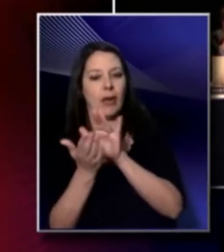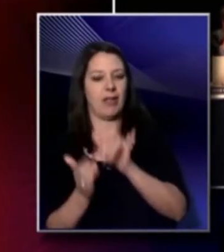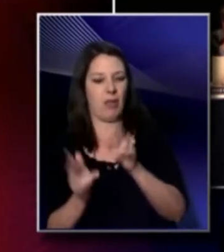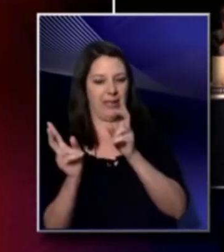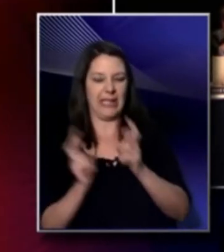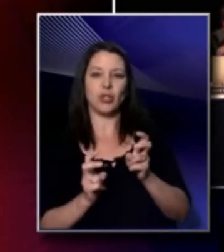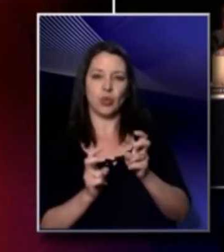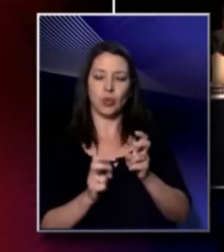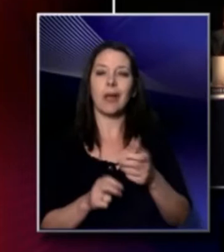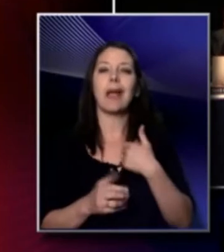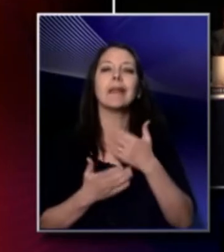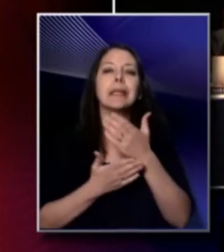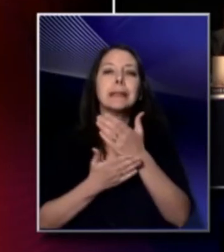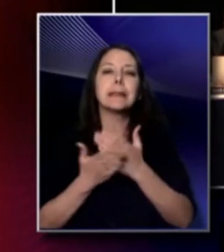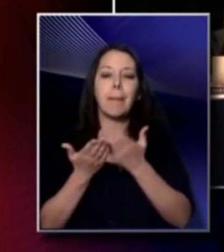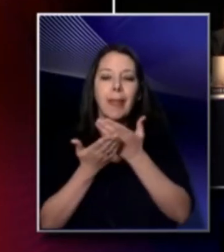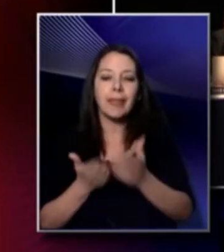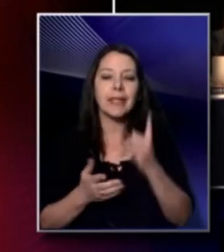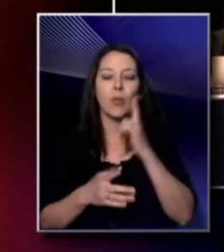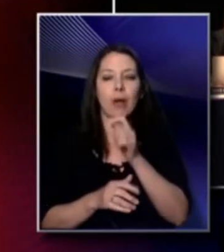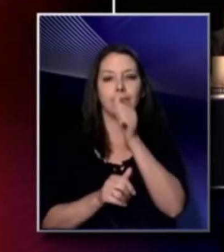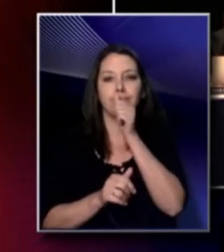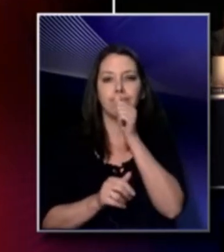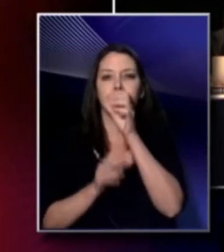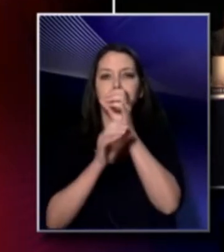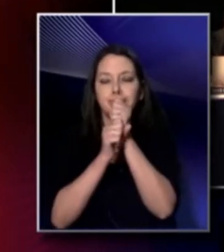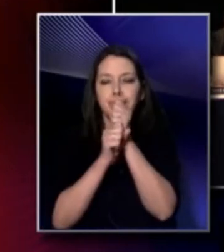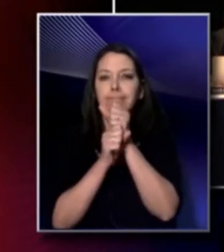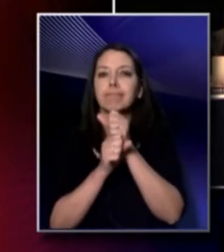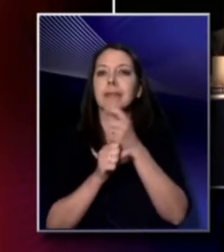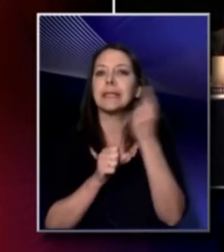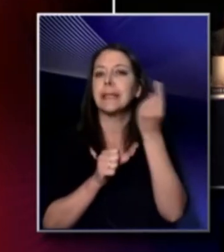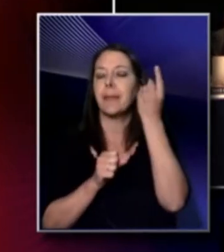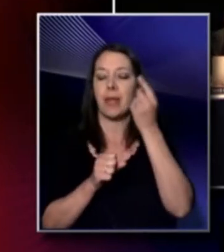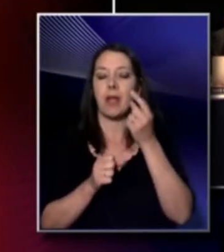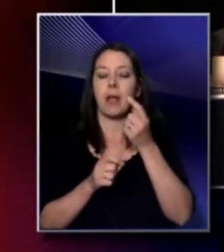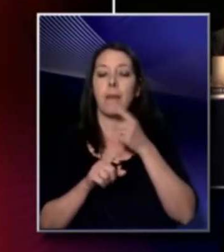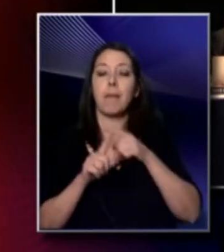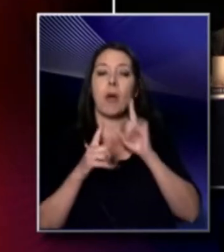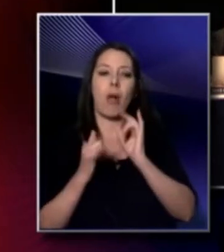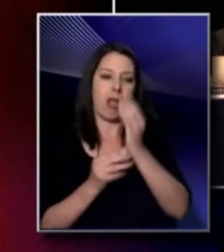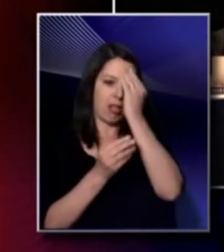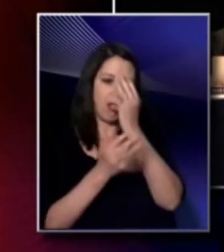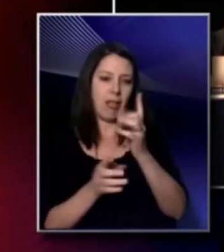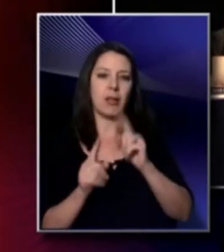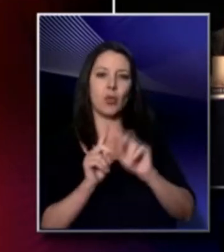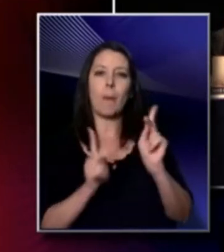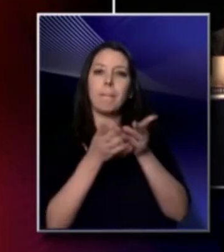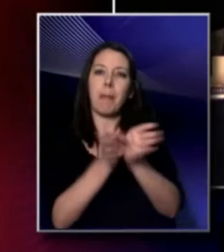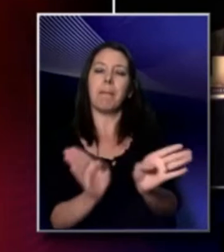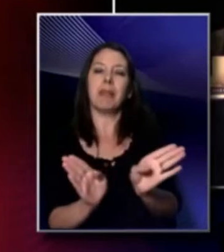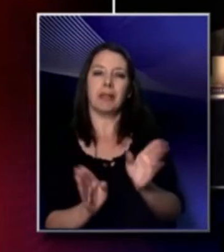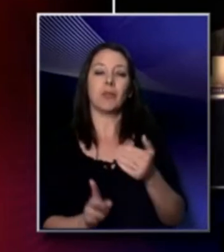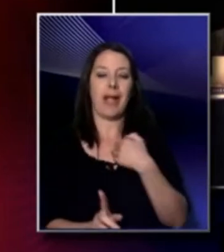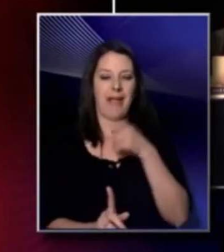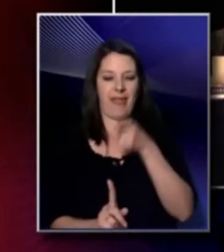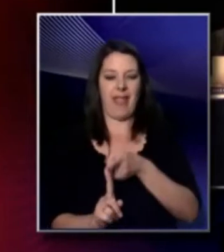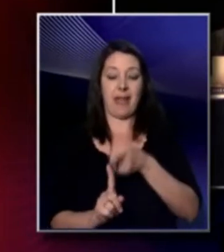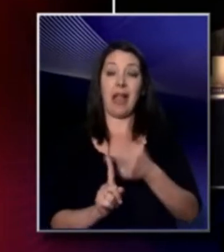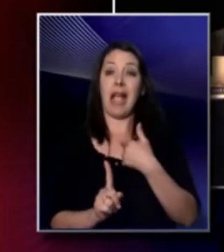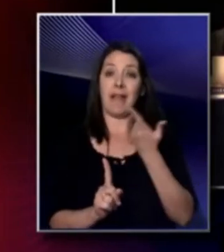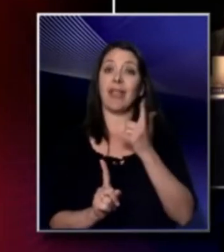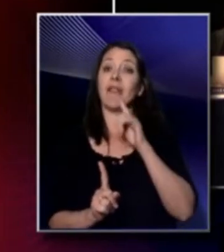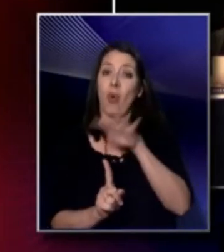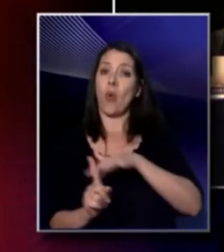might be materials of a confidential nature, and also to give the public, so there's actually an ombudsman for the state of